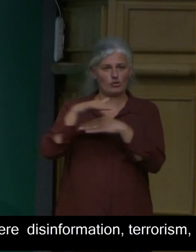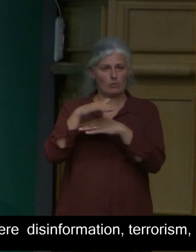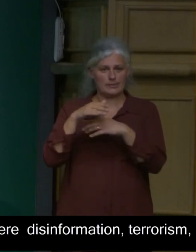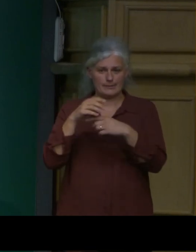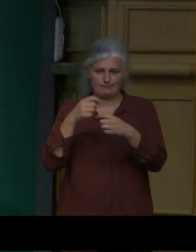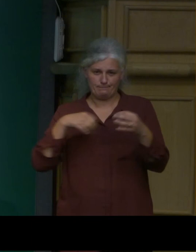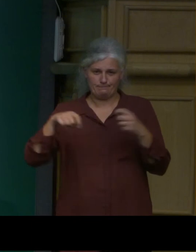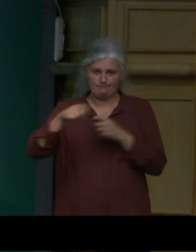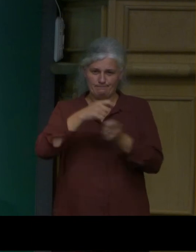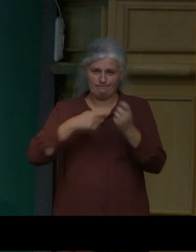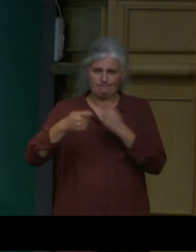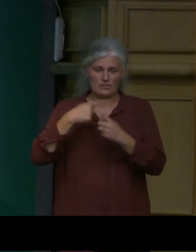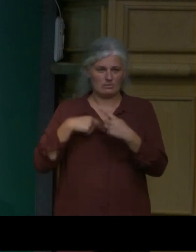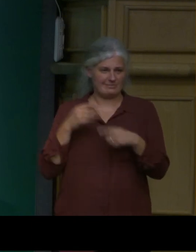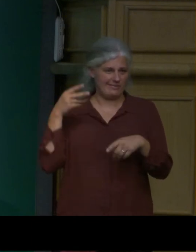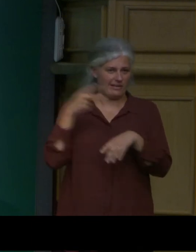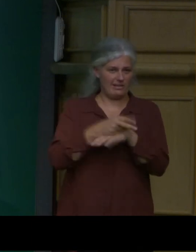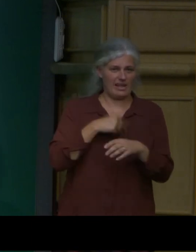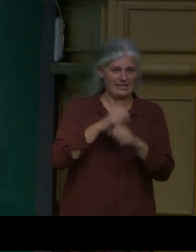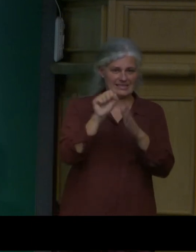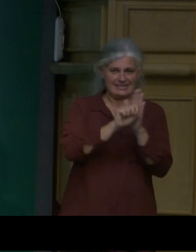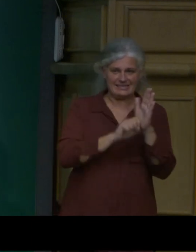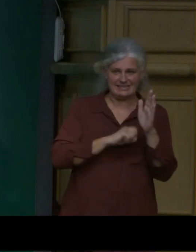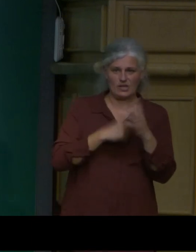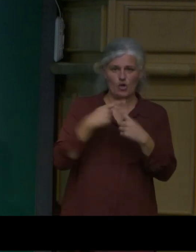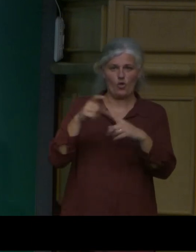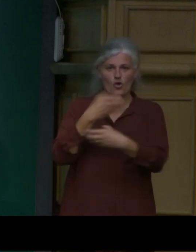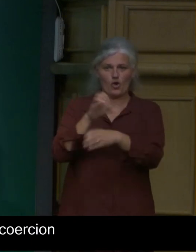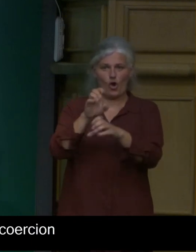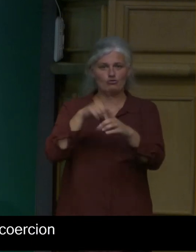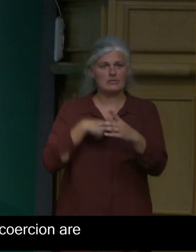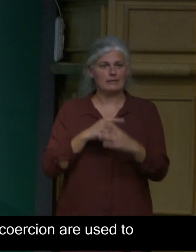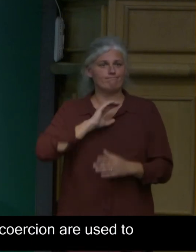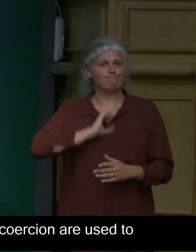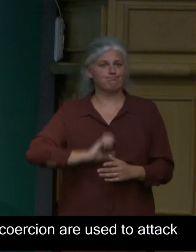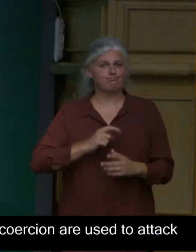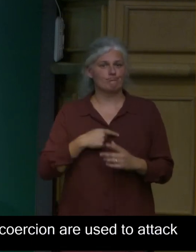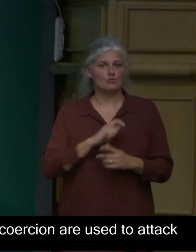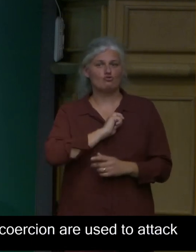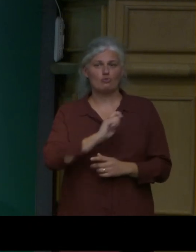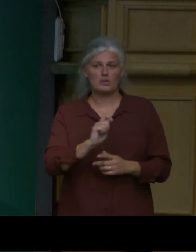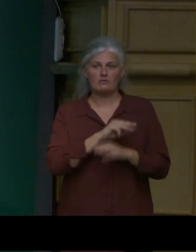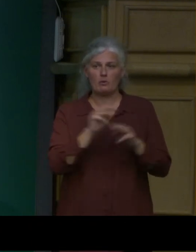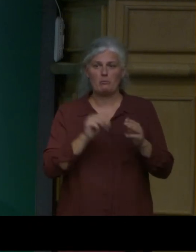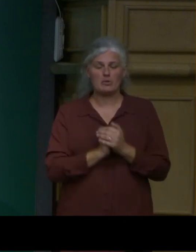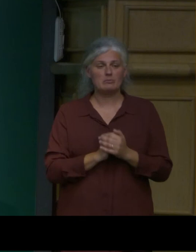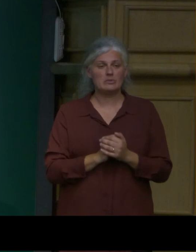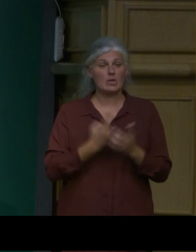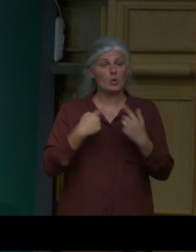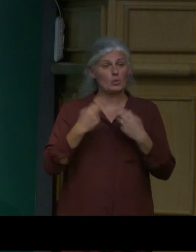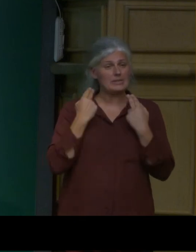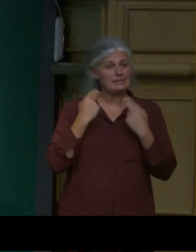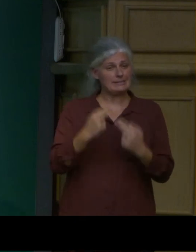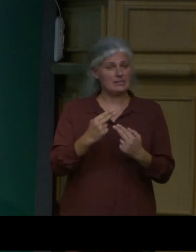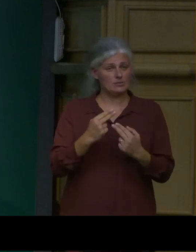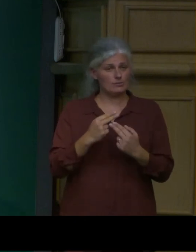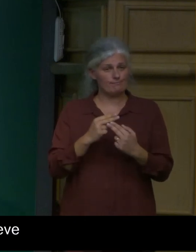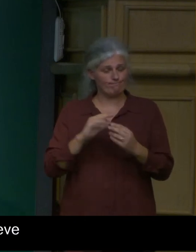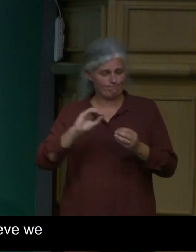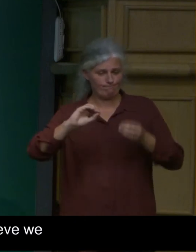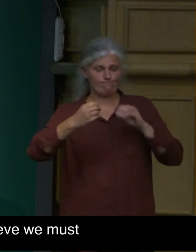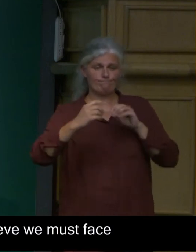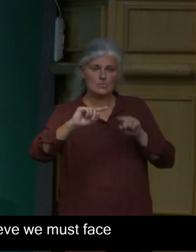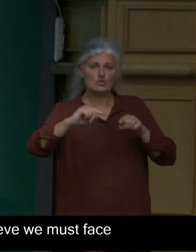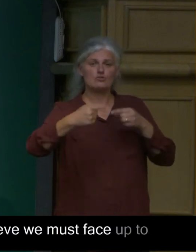are used to attack States and undermine public Trust I believe we must face up to these security threats